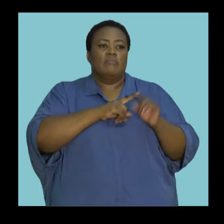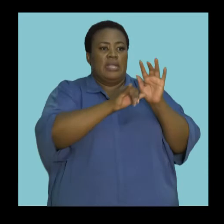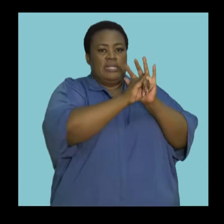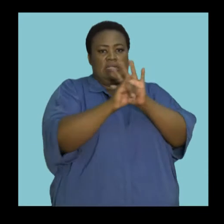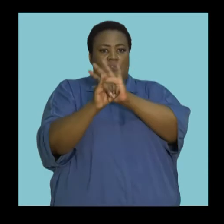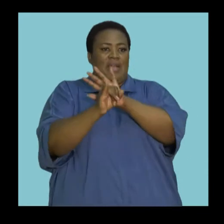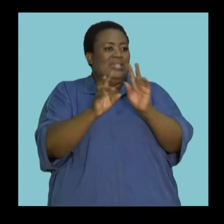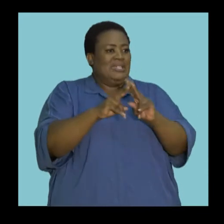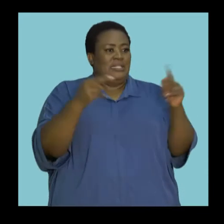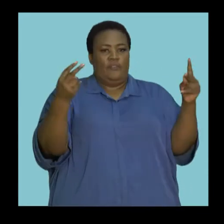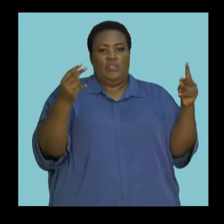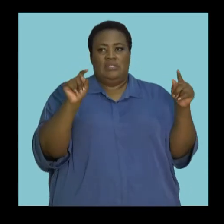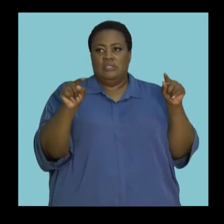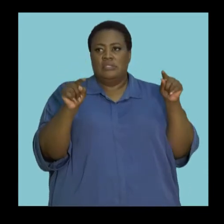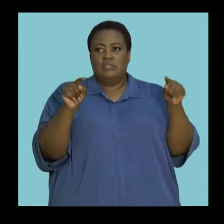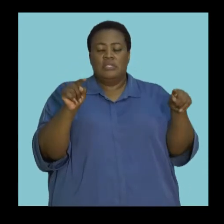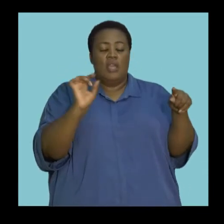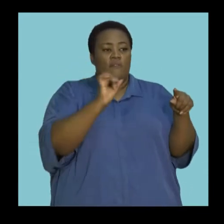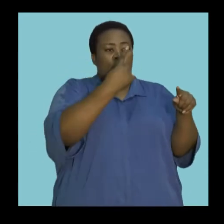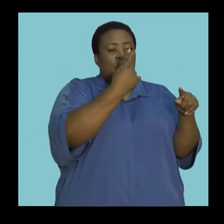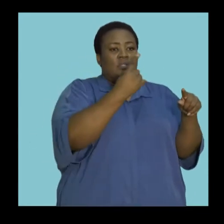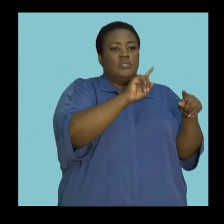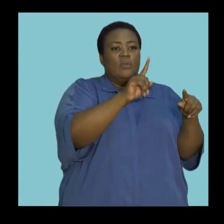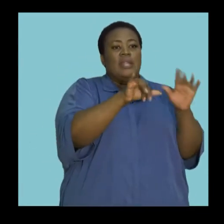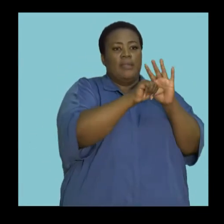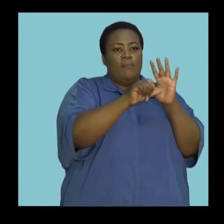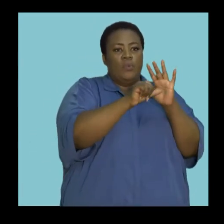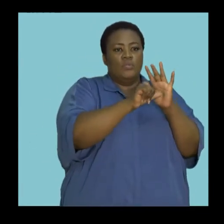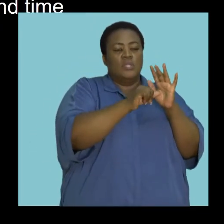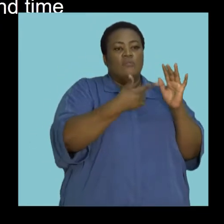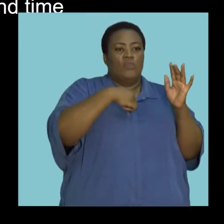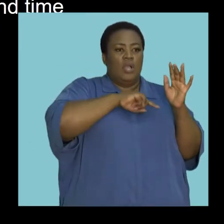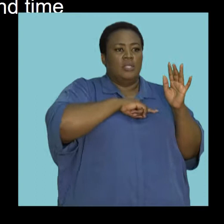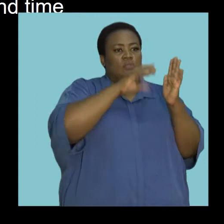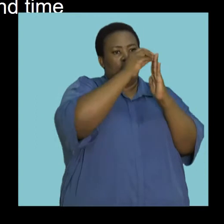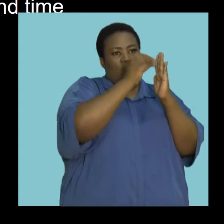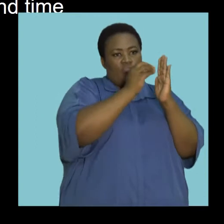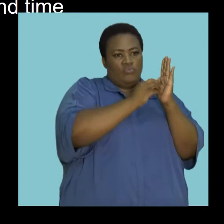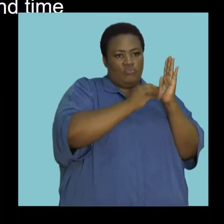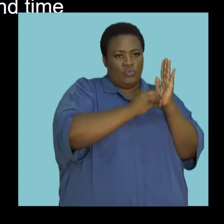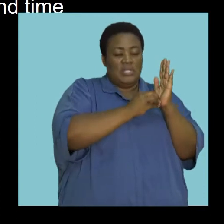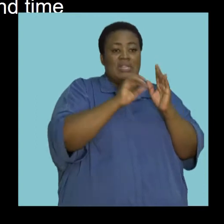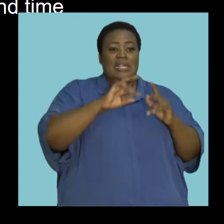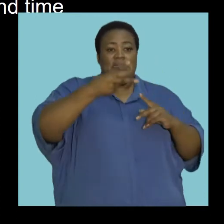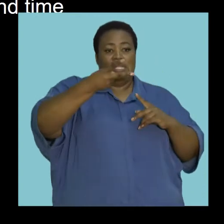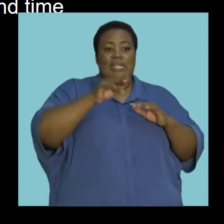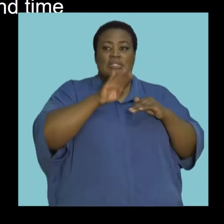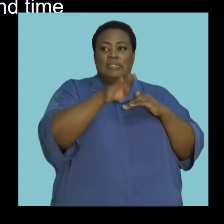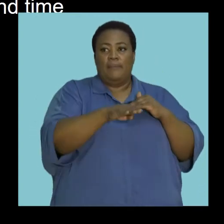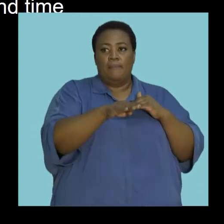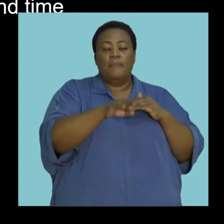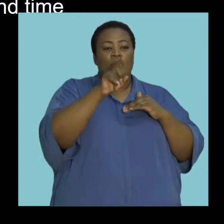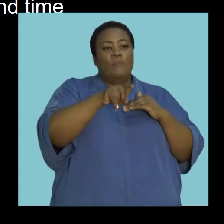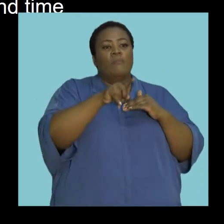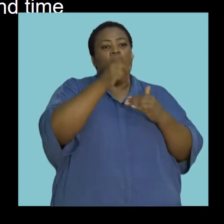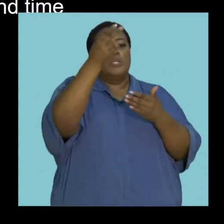table the different variables, which is firstly important to placing them on the axes. The second step is to draw a